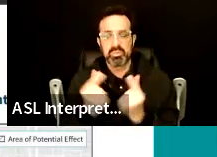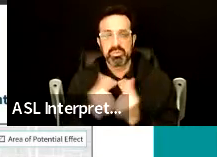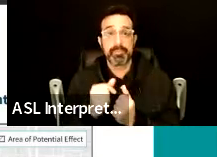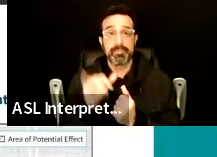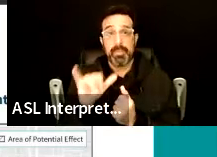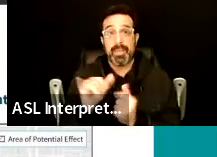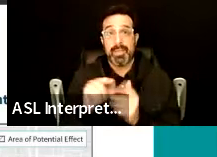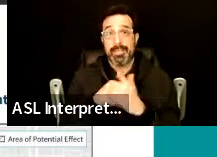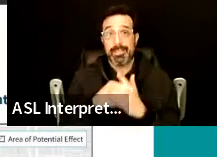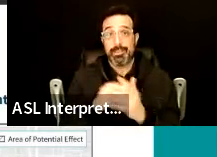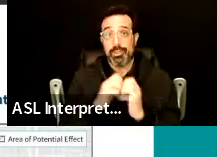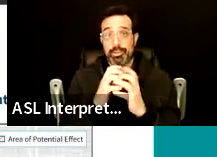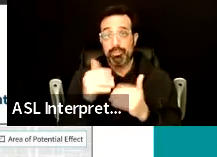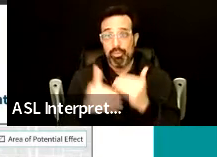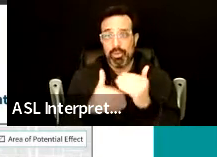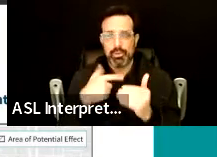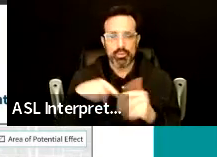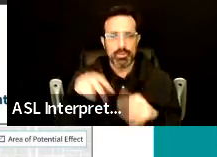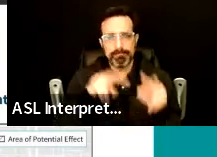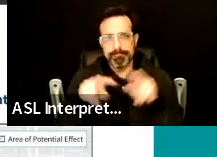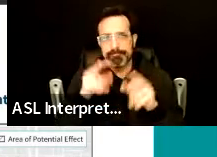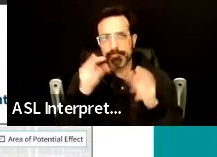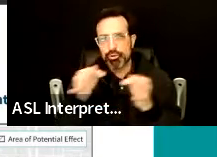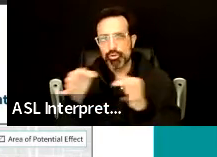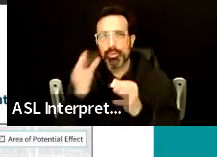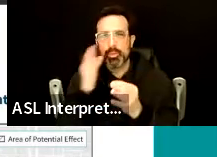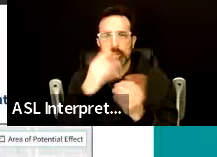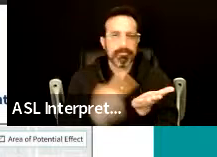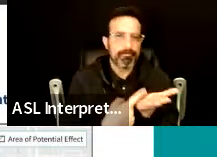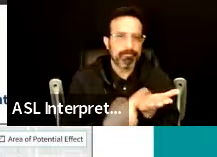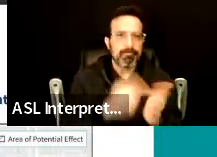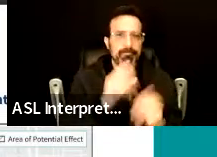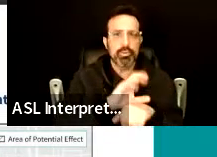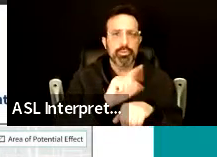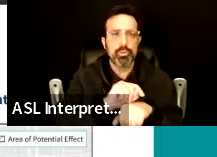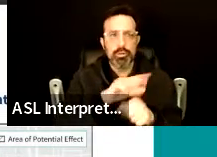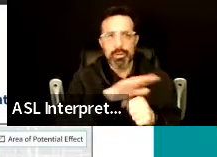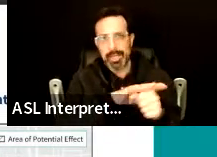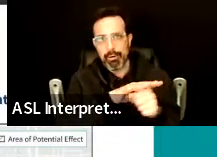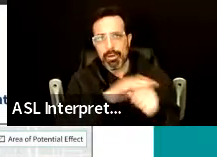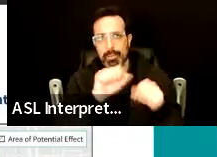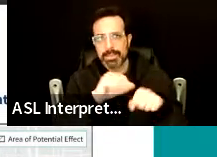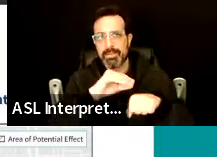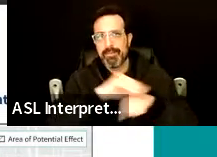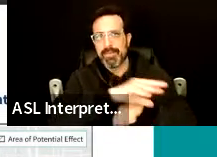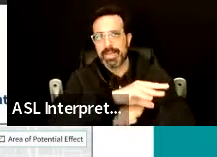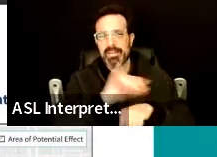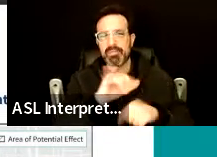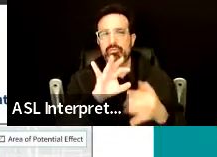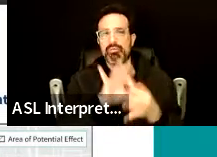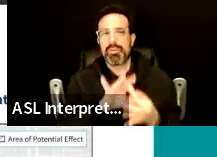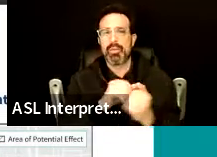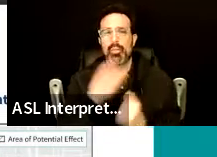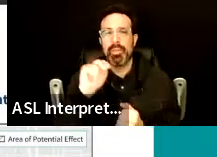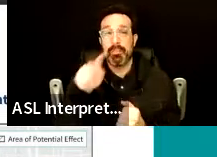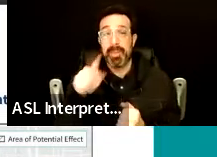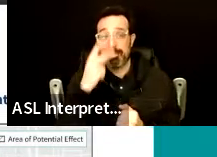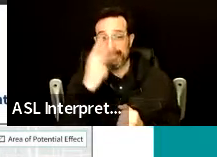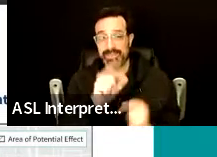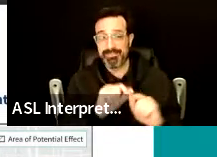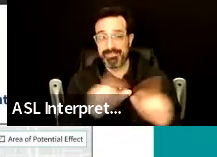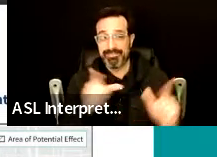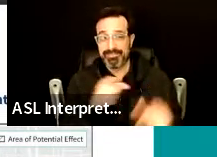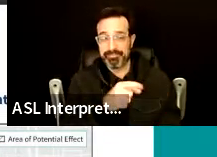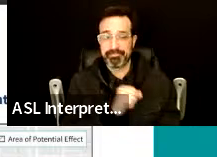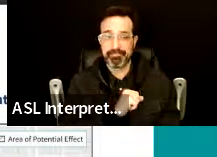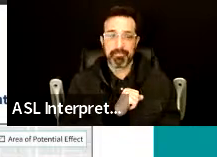initiation process, we determine and consult on the area of potential effect, which is relating to the map that you see on screen.